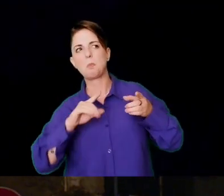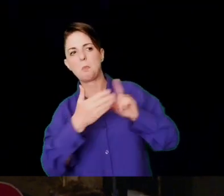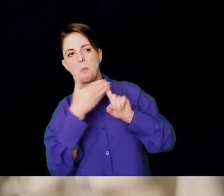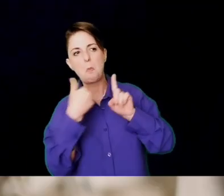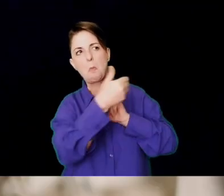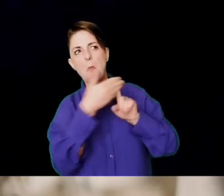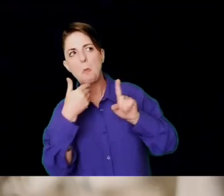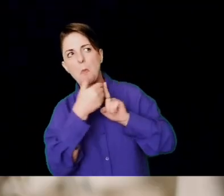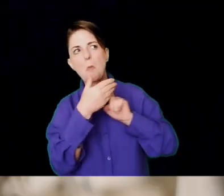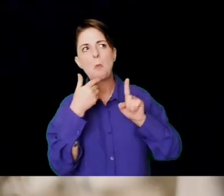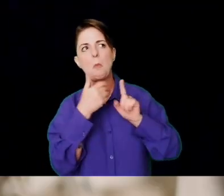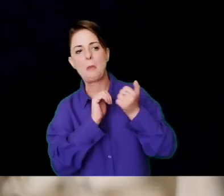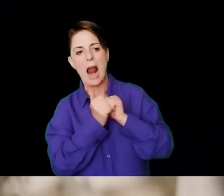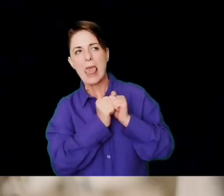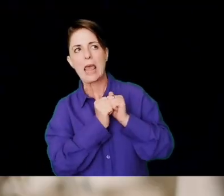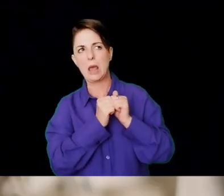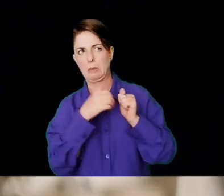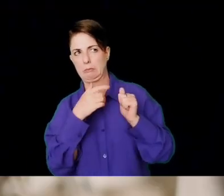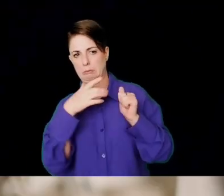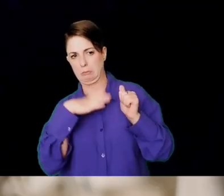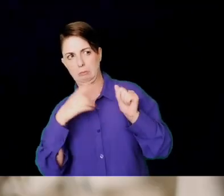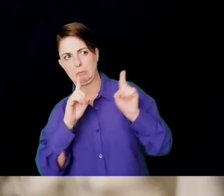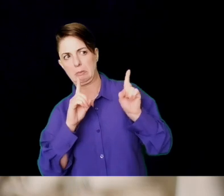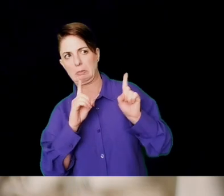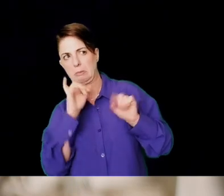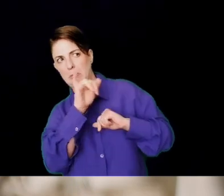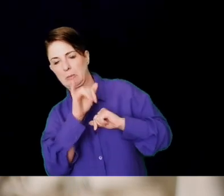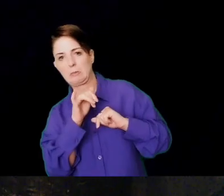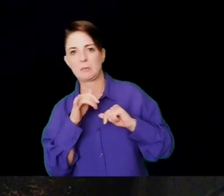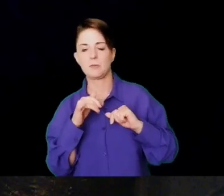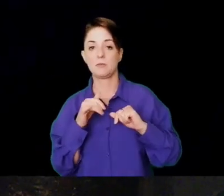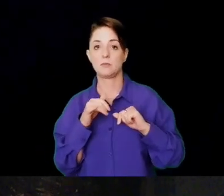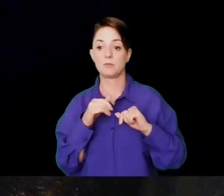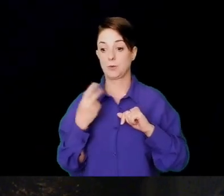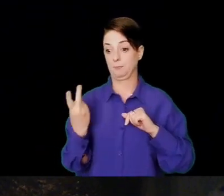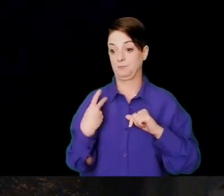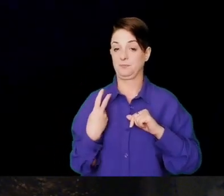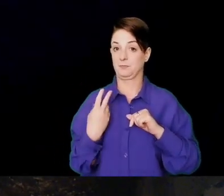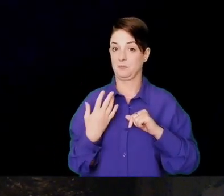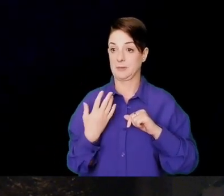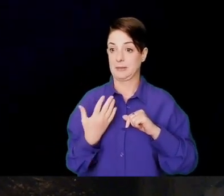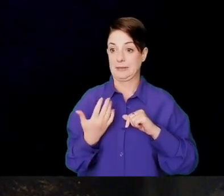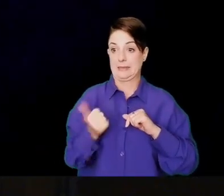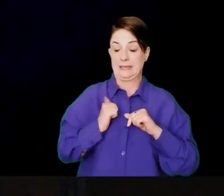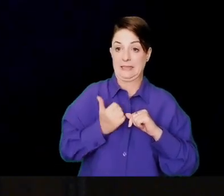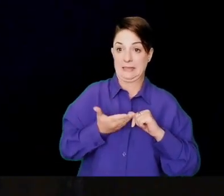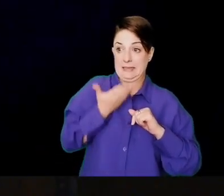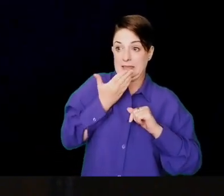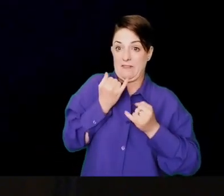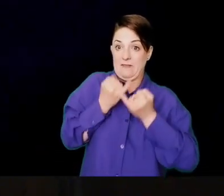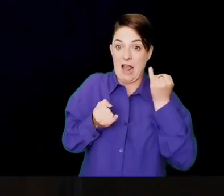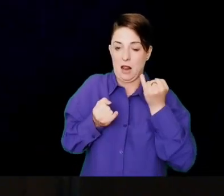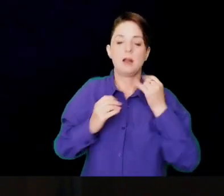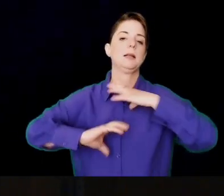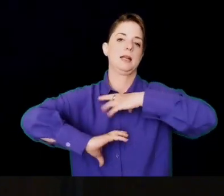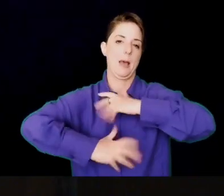angle here? Why are you wanting to be pally with us? Faced with failure, Clover and colleague Tim Glover